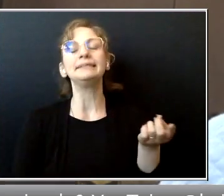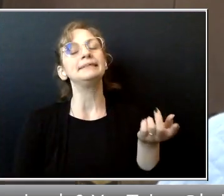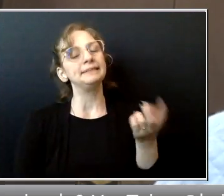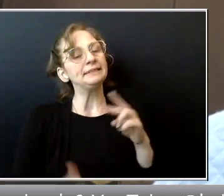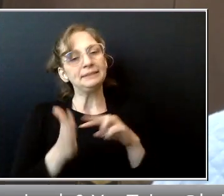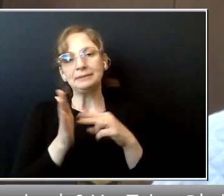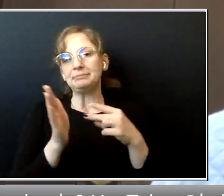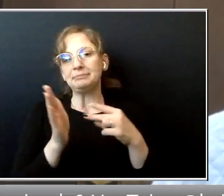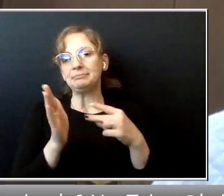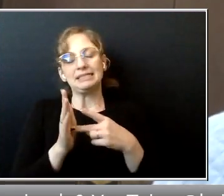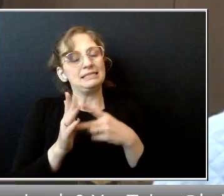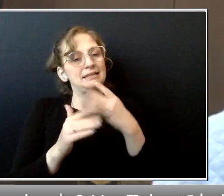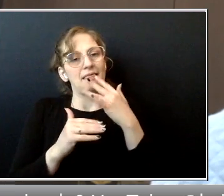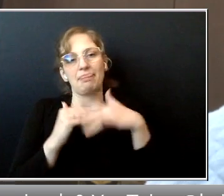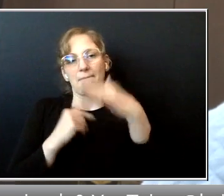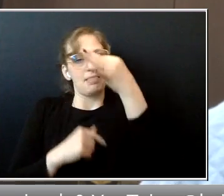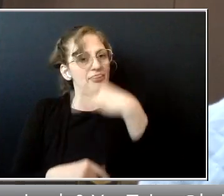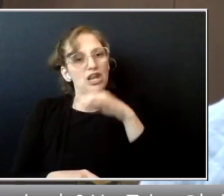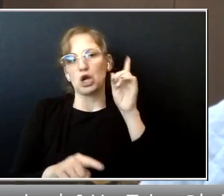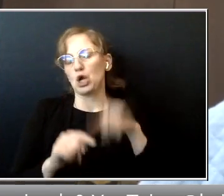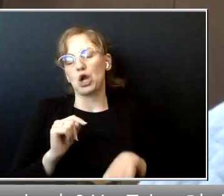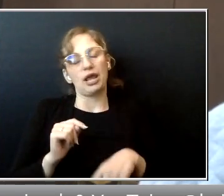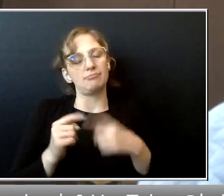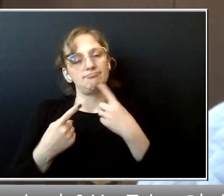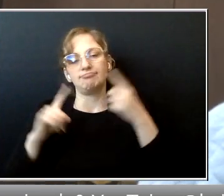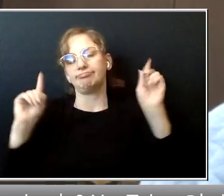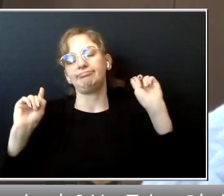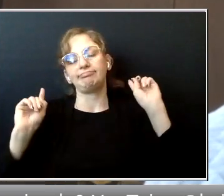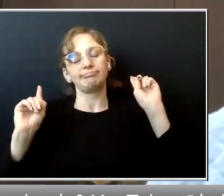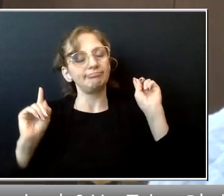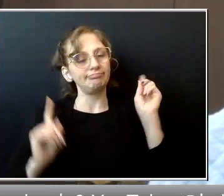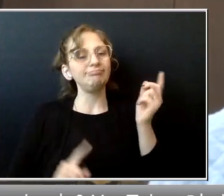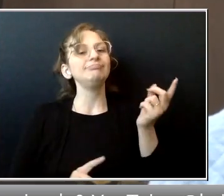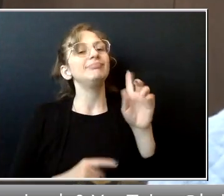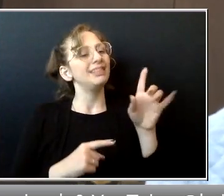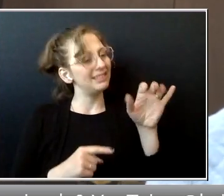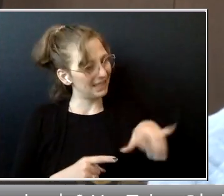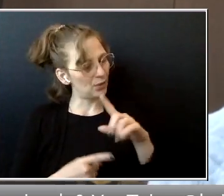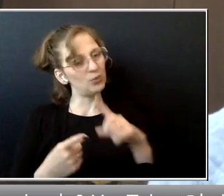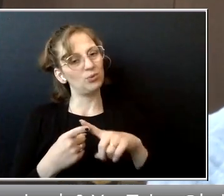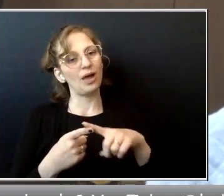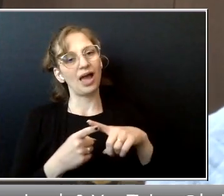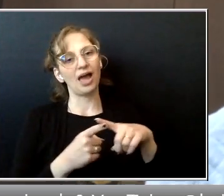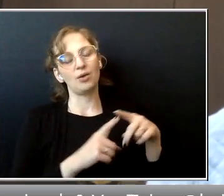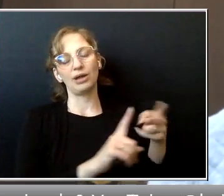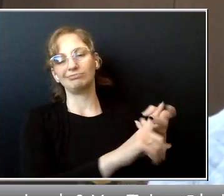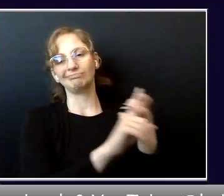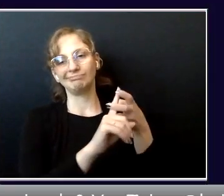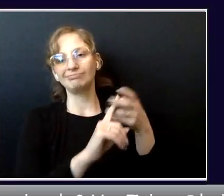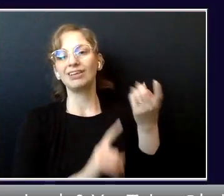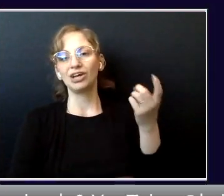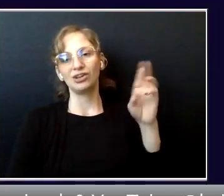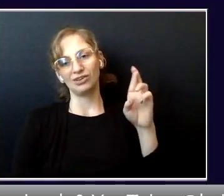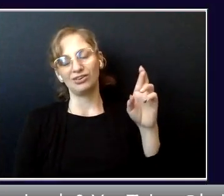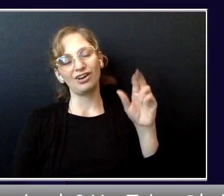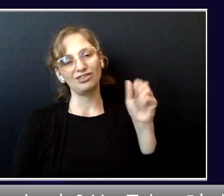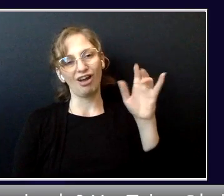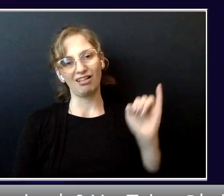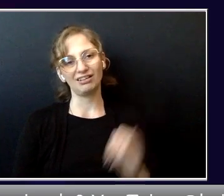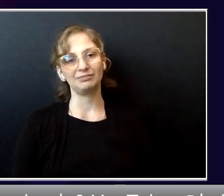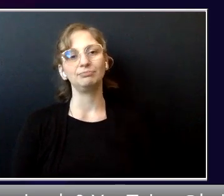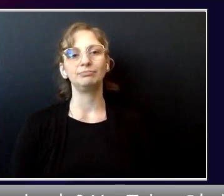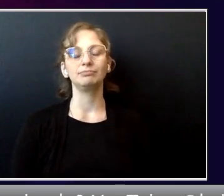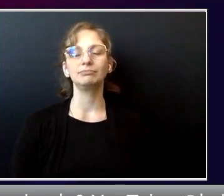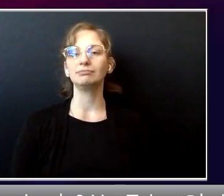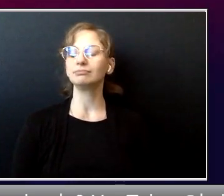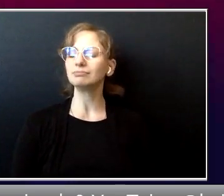thinners from having any effect. And that's when we got Dr. Ali involved in interventional radiology. This is fascinating, and